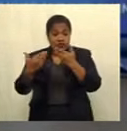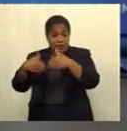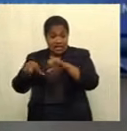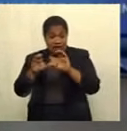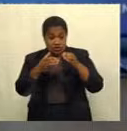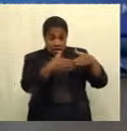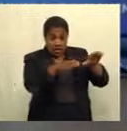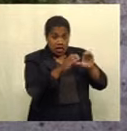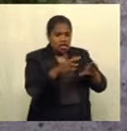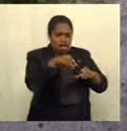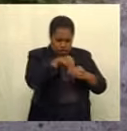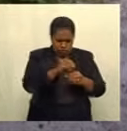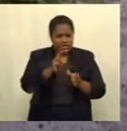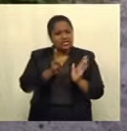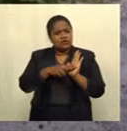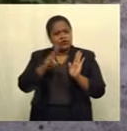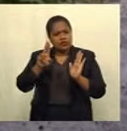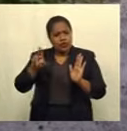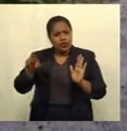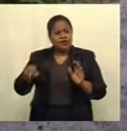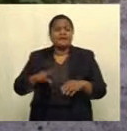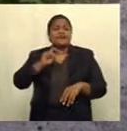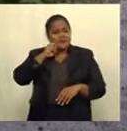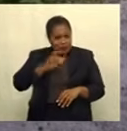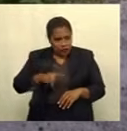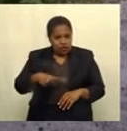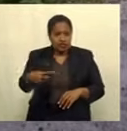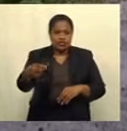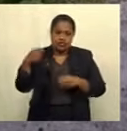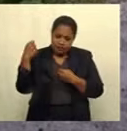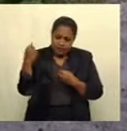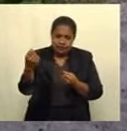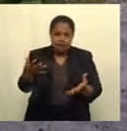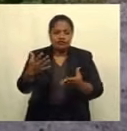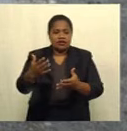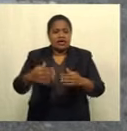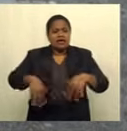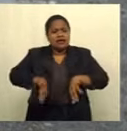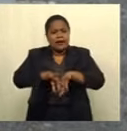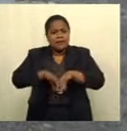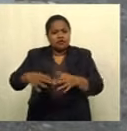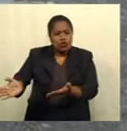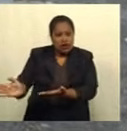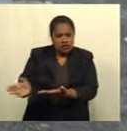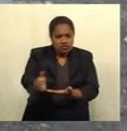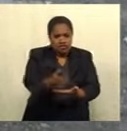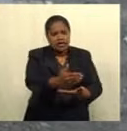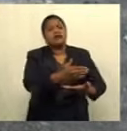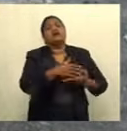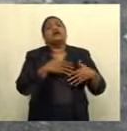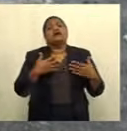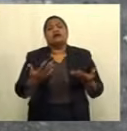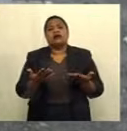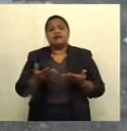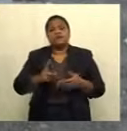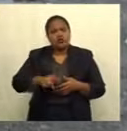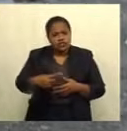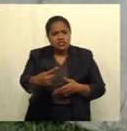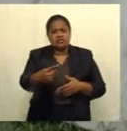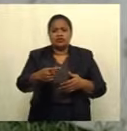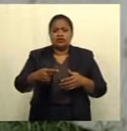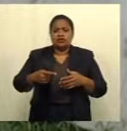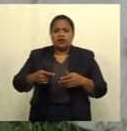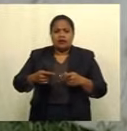including Nosori, they're going to continue providing garbage collection services. They will continue providing market